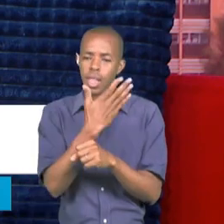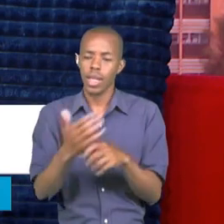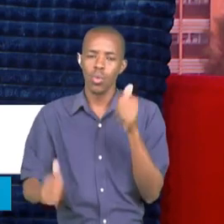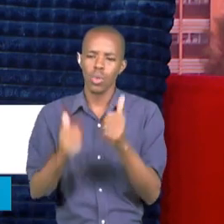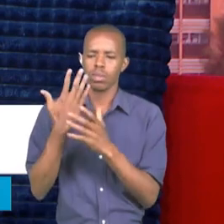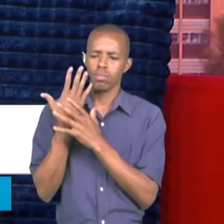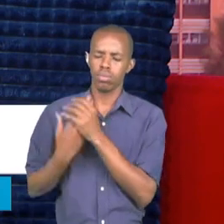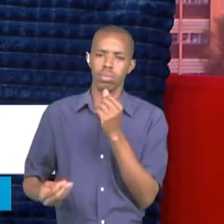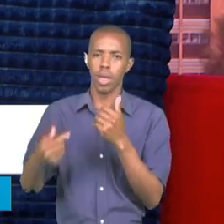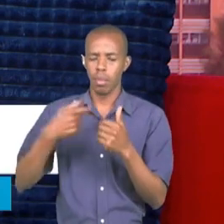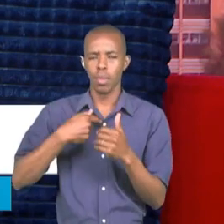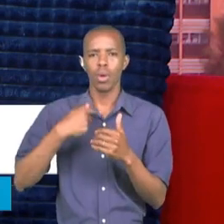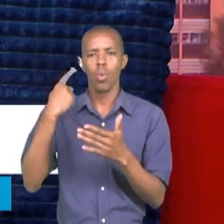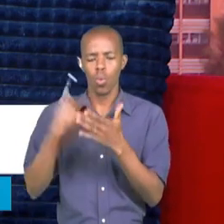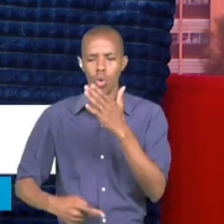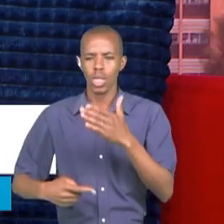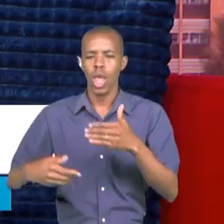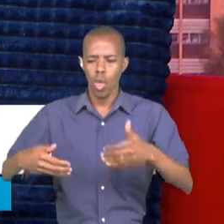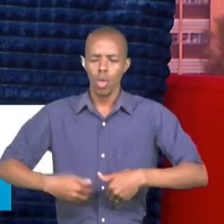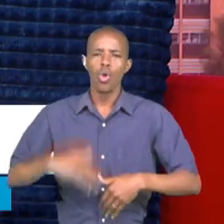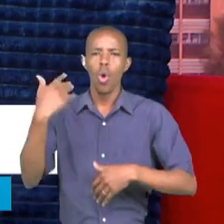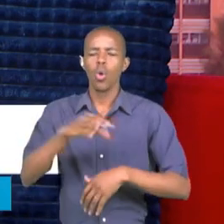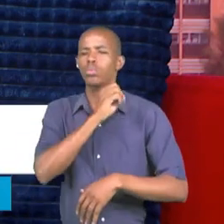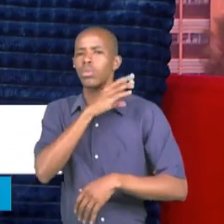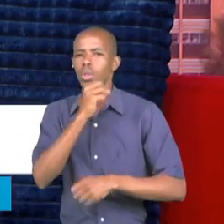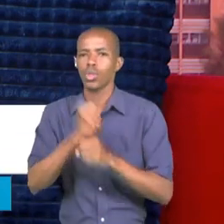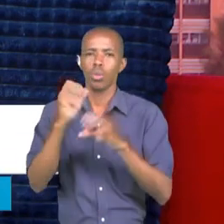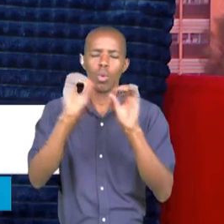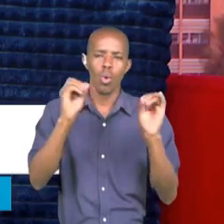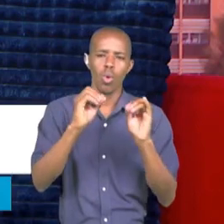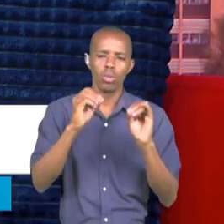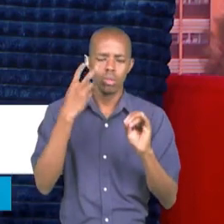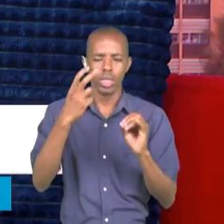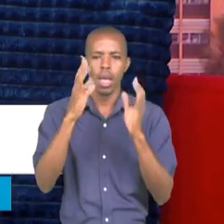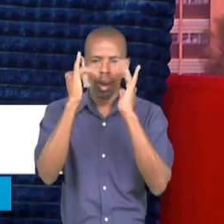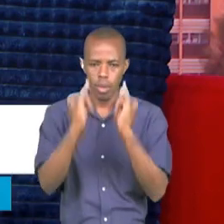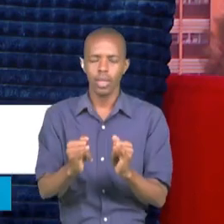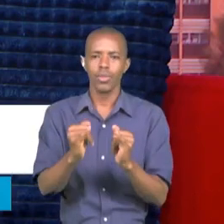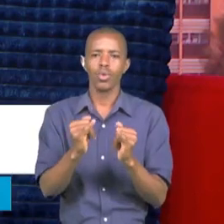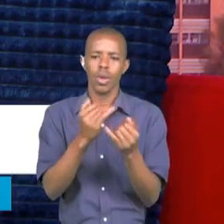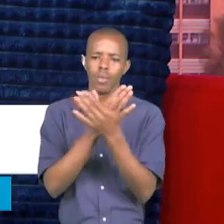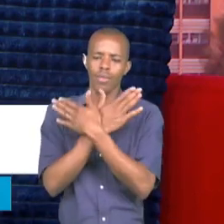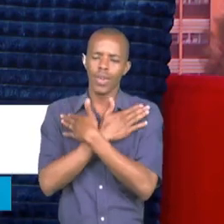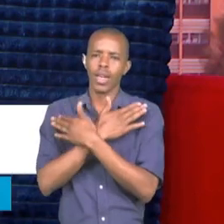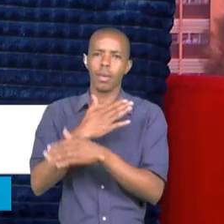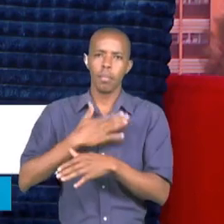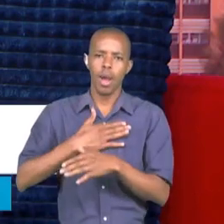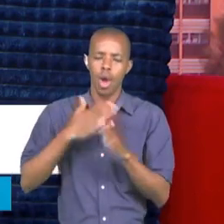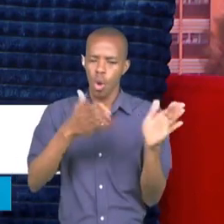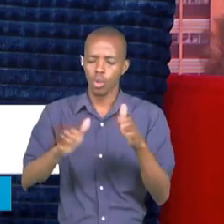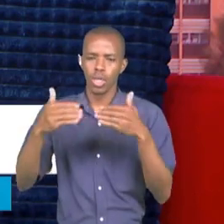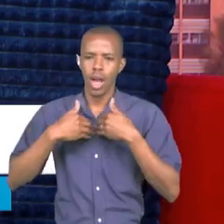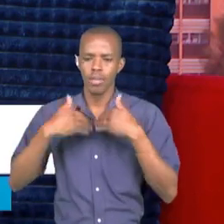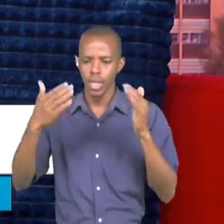cry, hakuna jobs, hakuna nini. But unapata... Mtu ni best yangu. They know very well niko na opportunity naweza